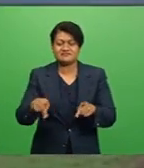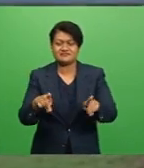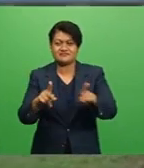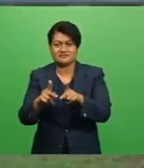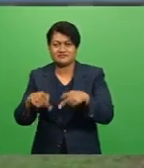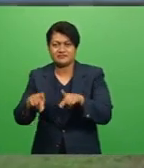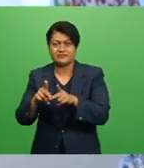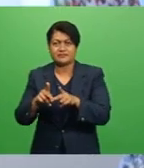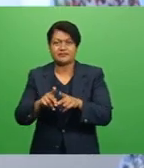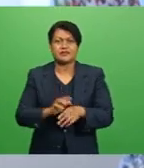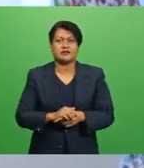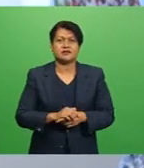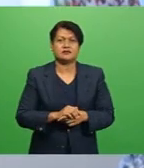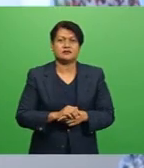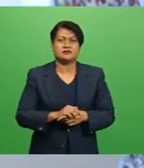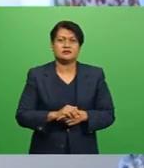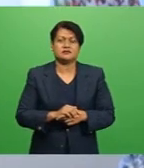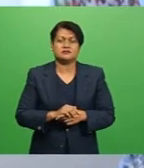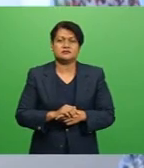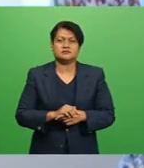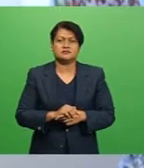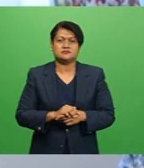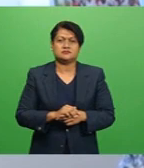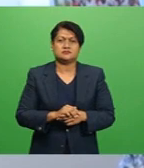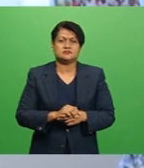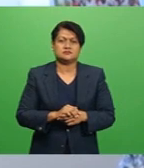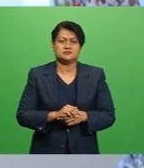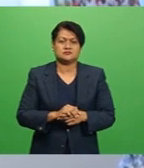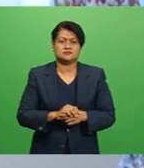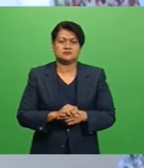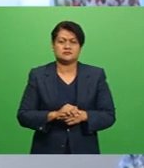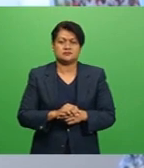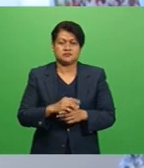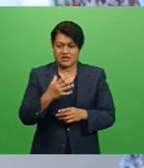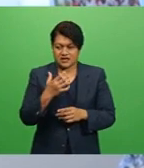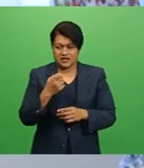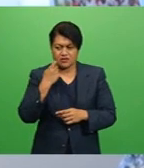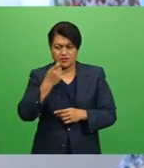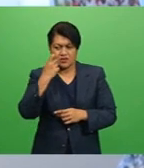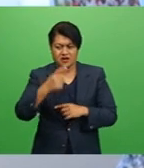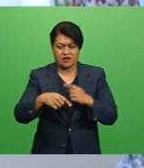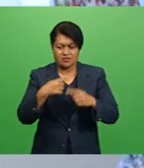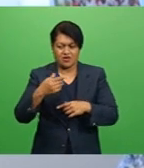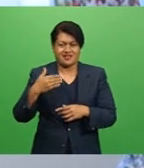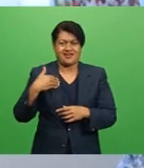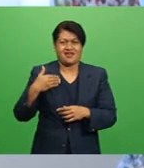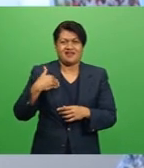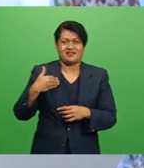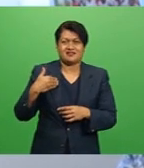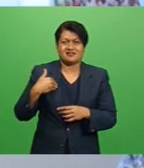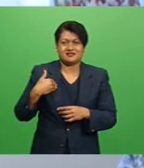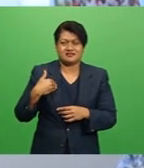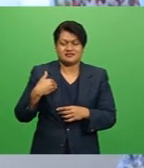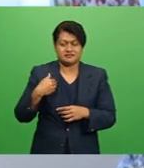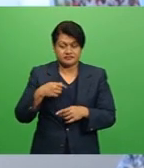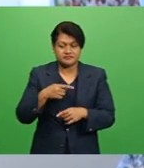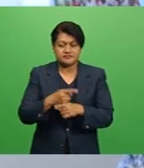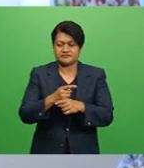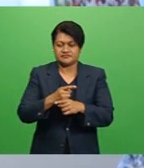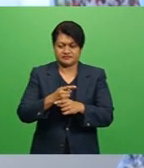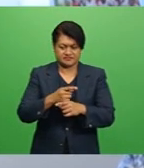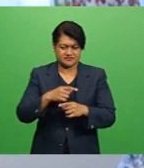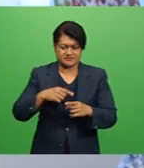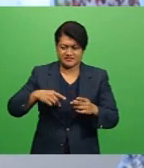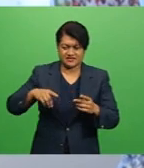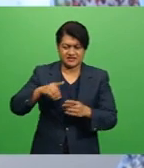about the possibility of health impacts. We know after such a disaster we have